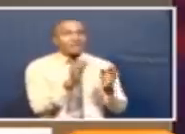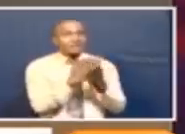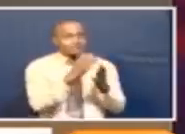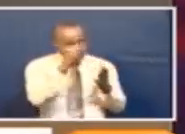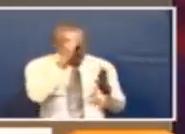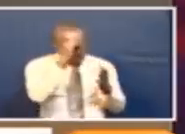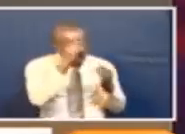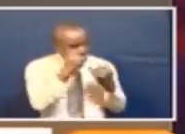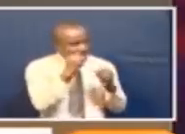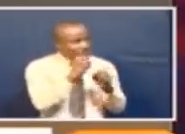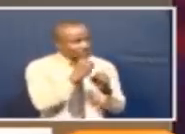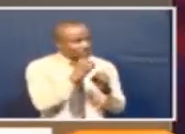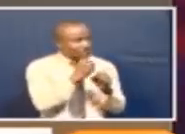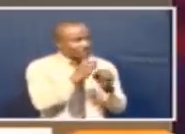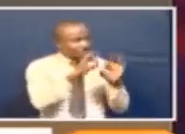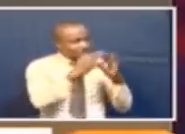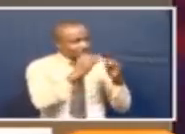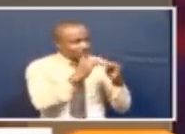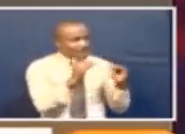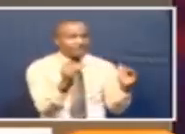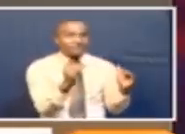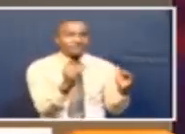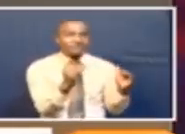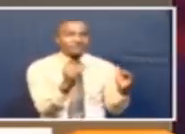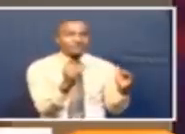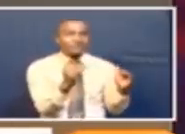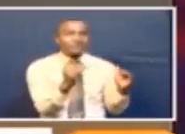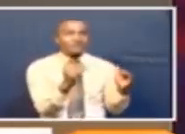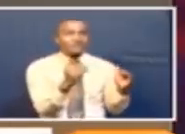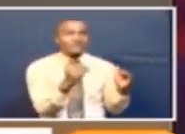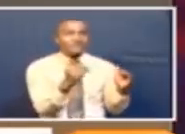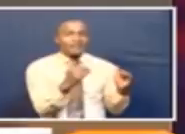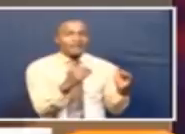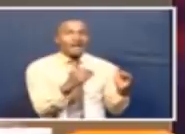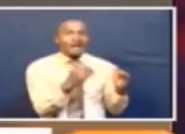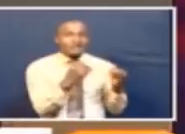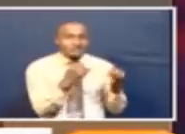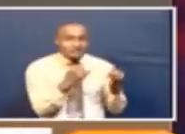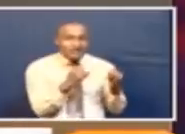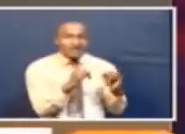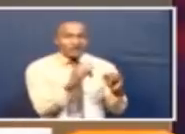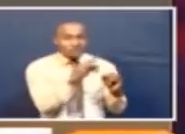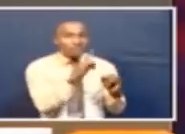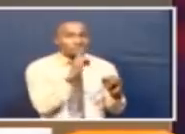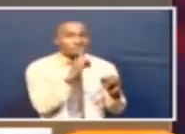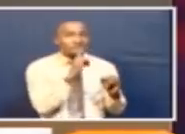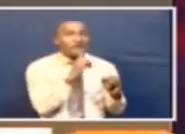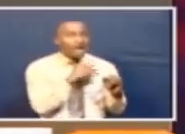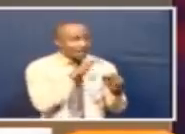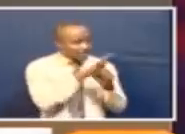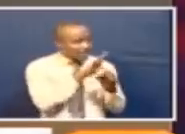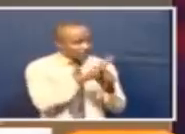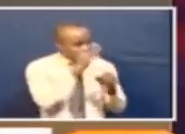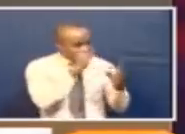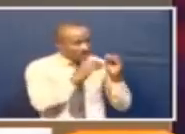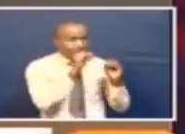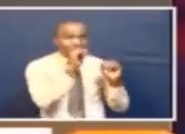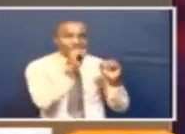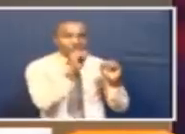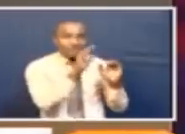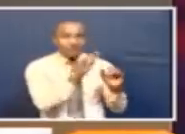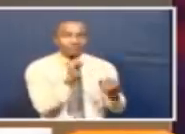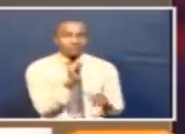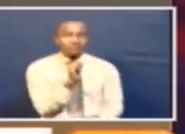trying to do, especially the family level healthcare. And you're saying there's a lot to learn from what they will come with, isn't